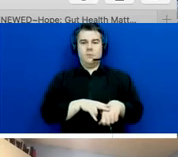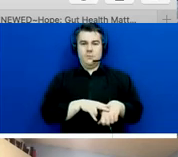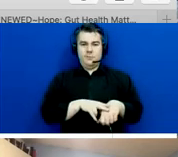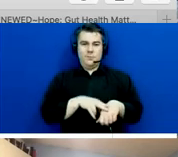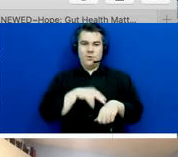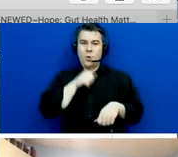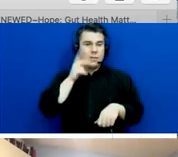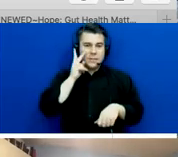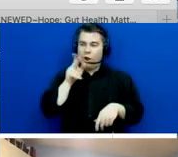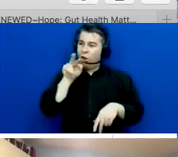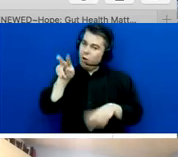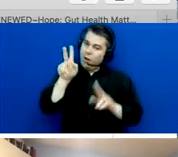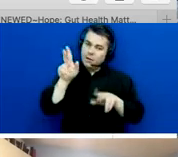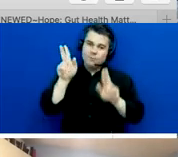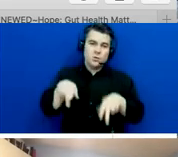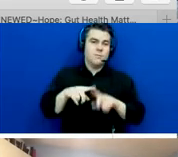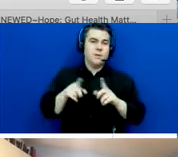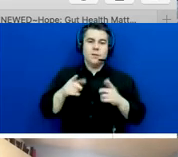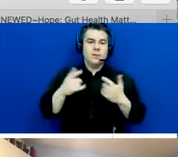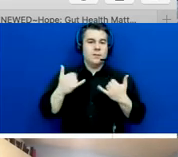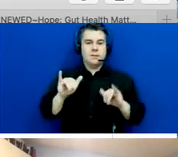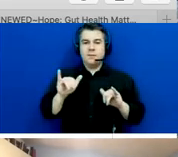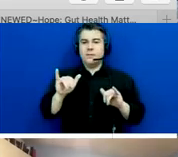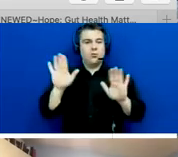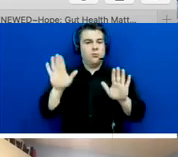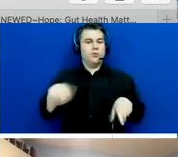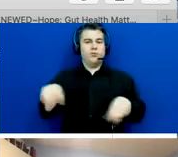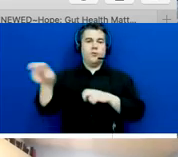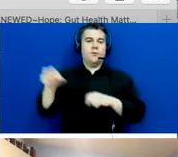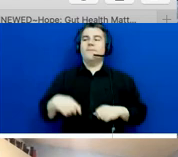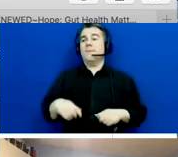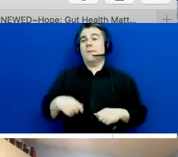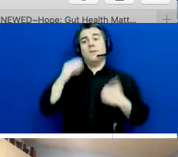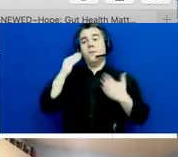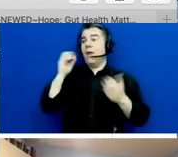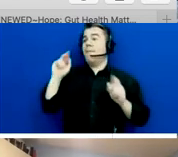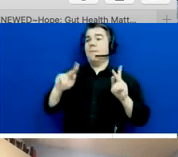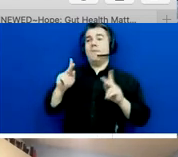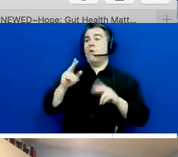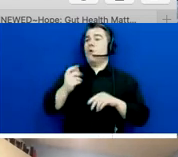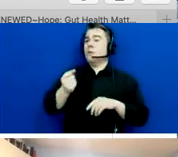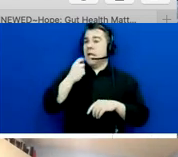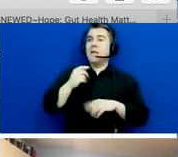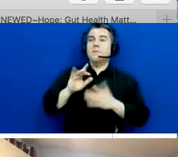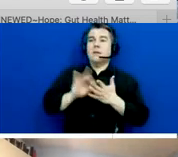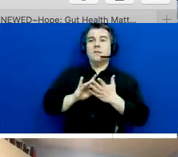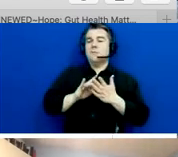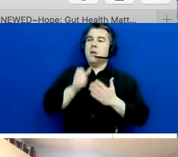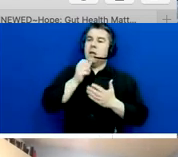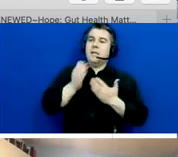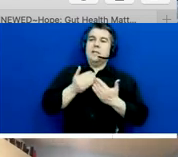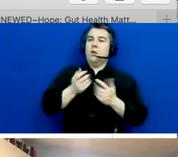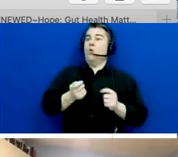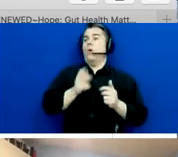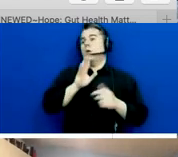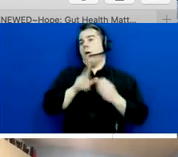but it's been an incredible journey. Yeah, we don't know how many people are on medication, because it's not something you're going to easily or quickly talk about,